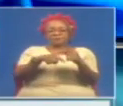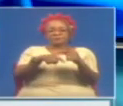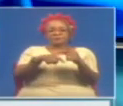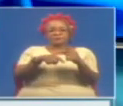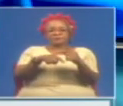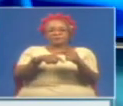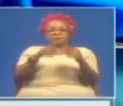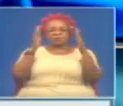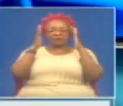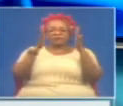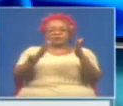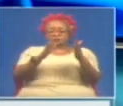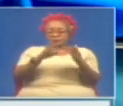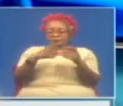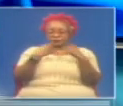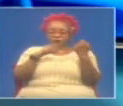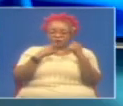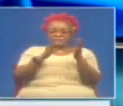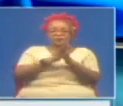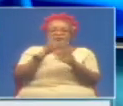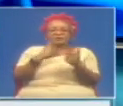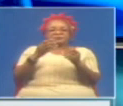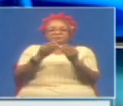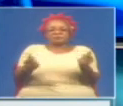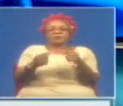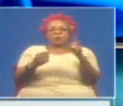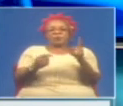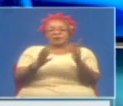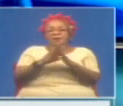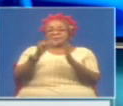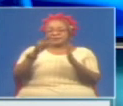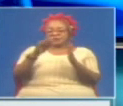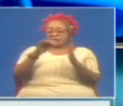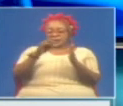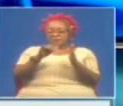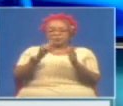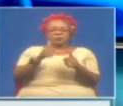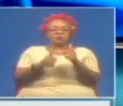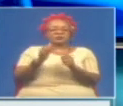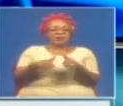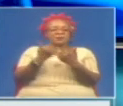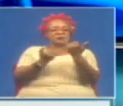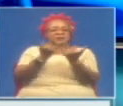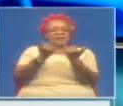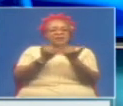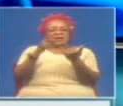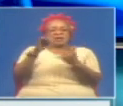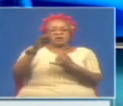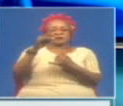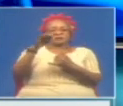Let's focus on rugby and Kabras Sugar halted KCB's unbeaten run in an entertaining Kenya Cup clash that was held Saturday at the Lions Den, edging the